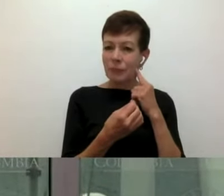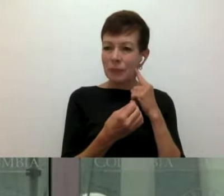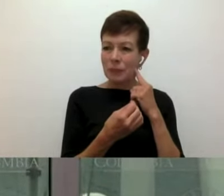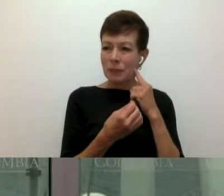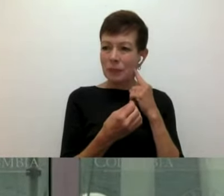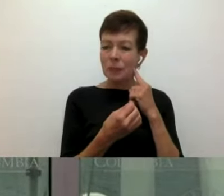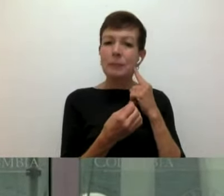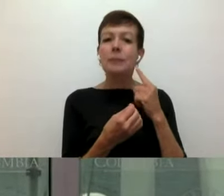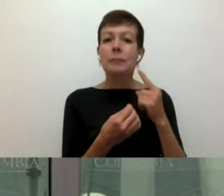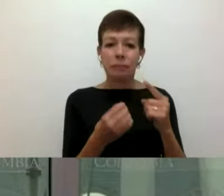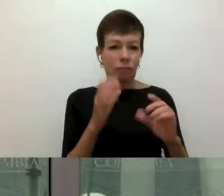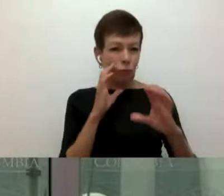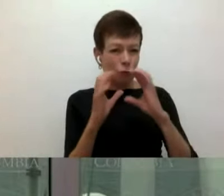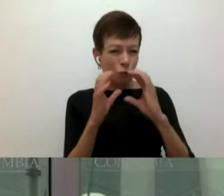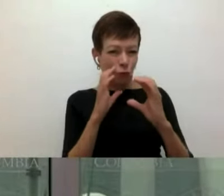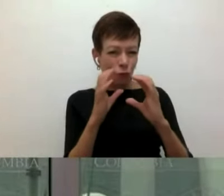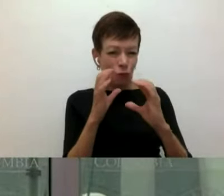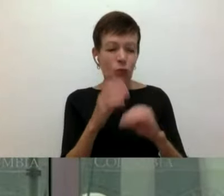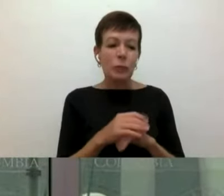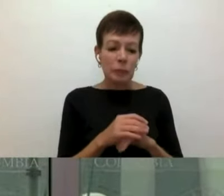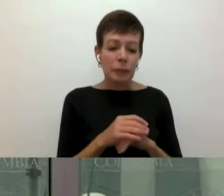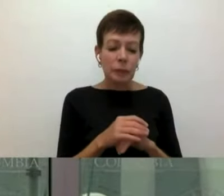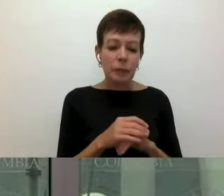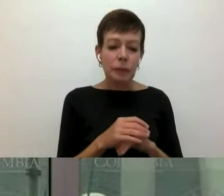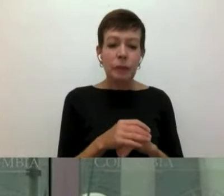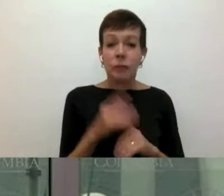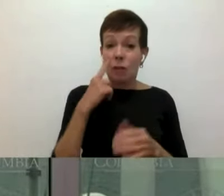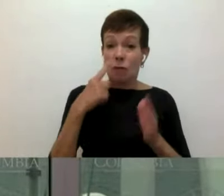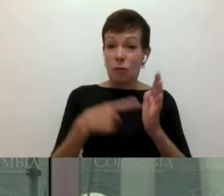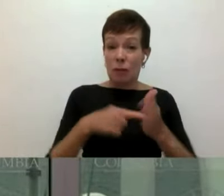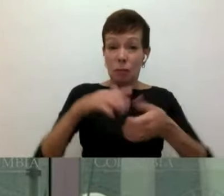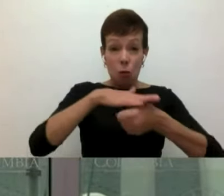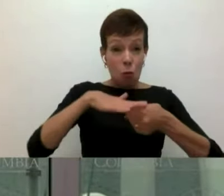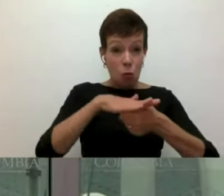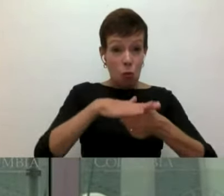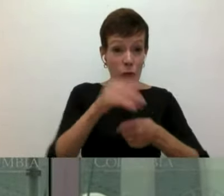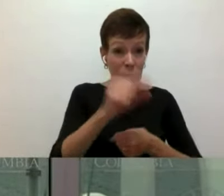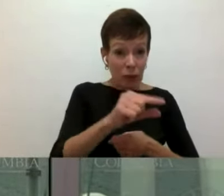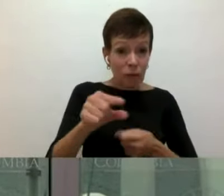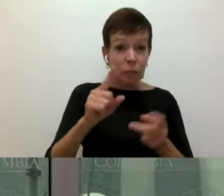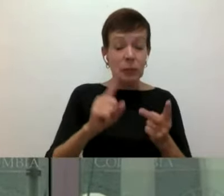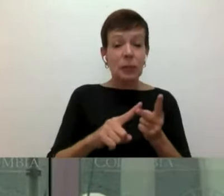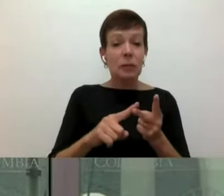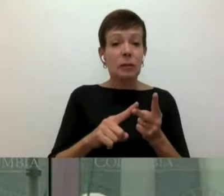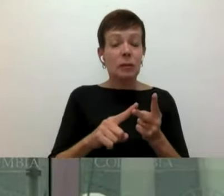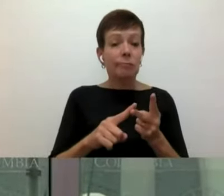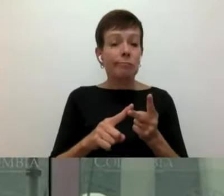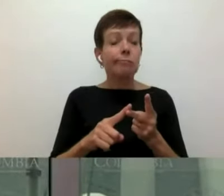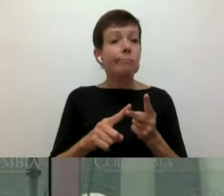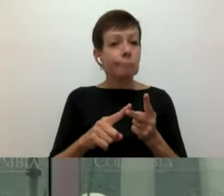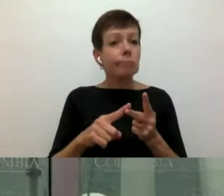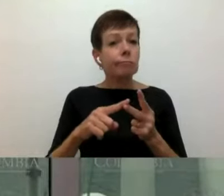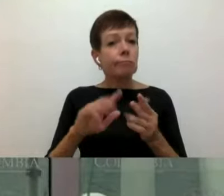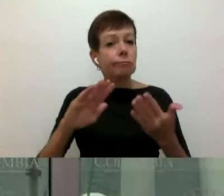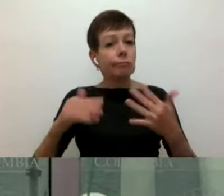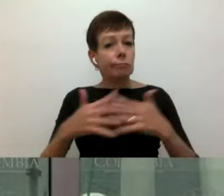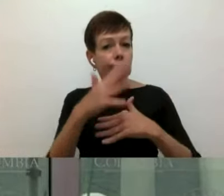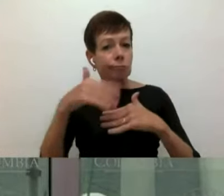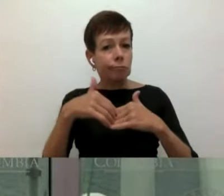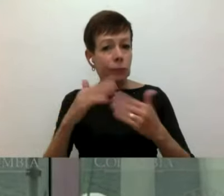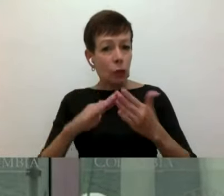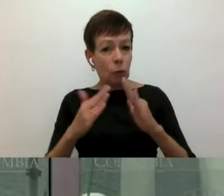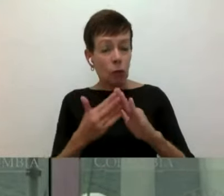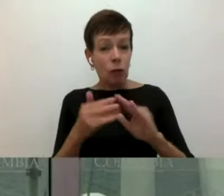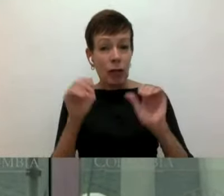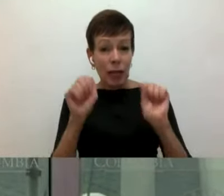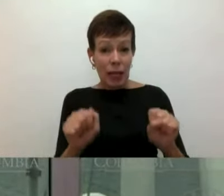to support them in all of their needs, including communication needs as well. For instance, local governments, regional districts,